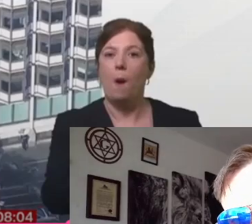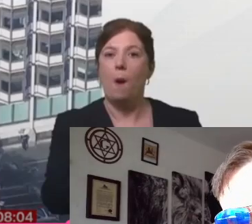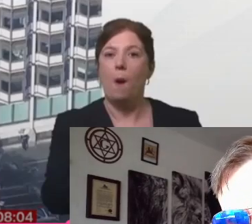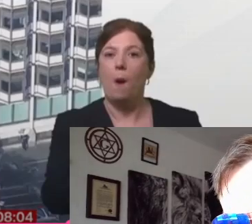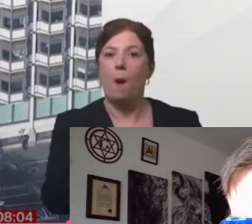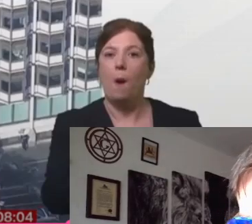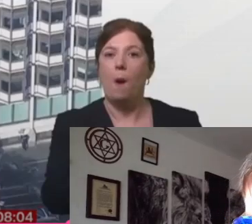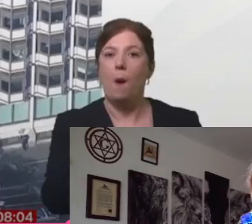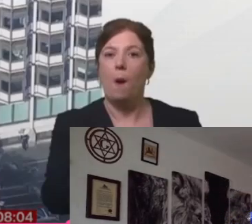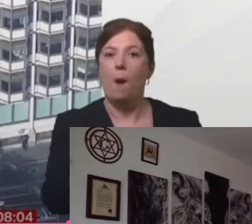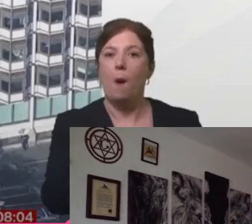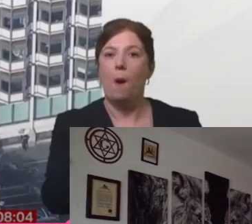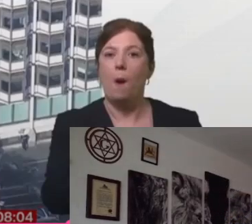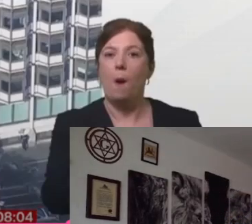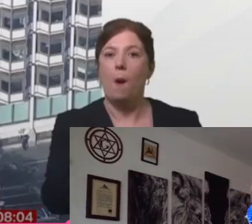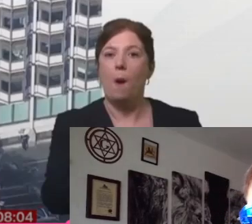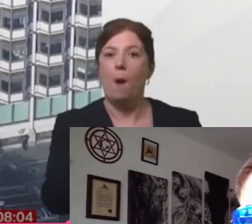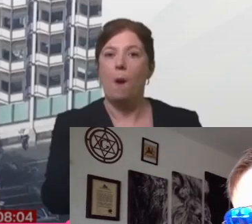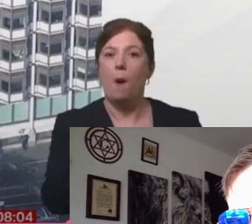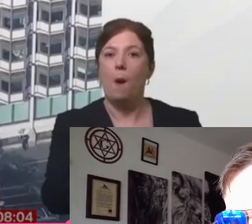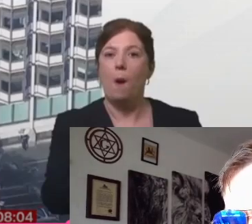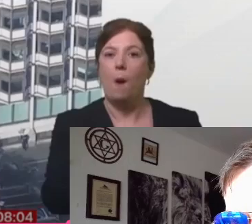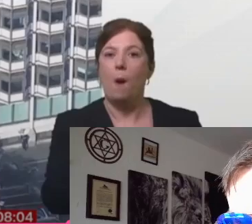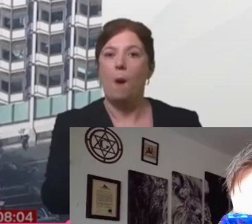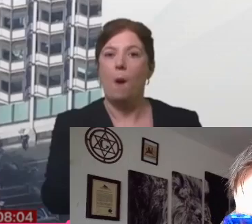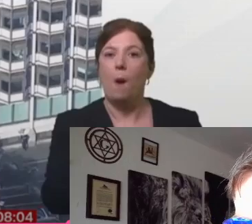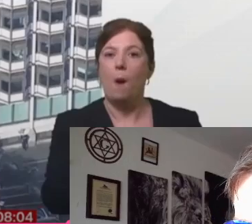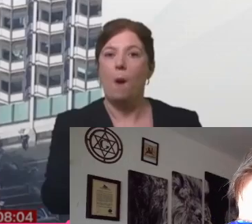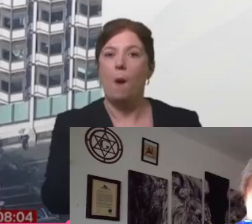51% in favour of fucking deporting